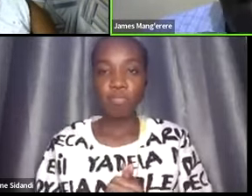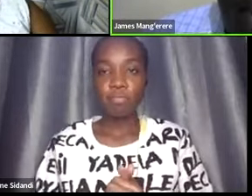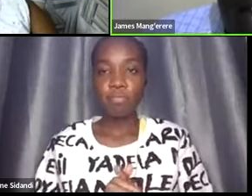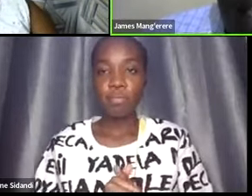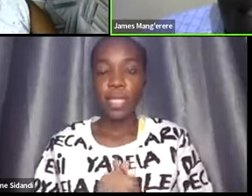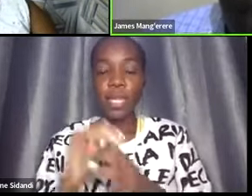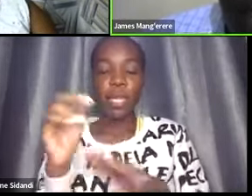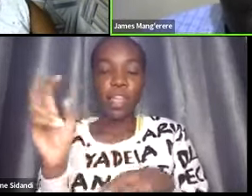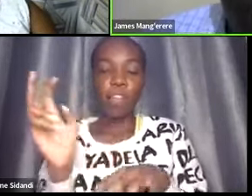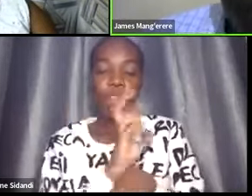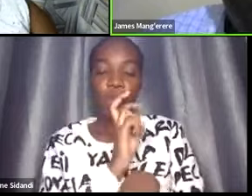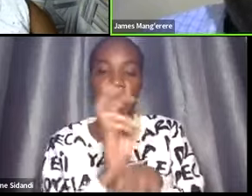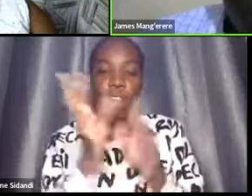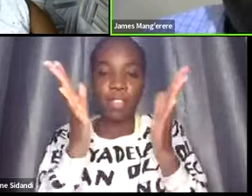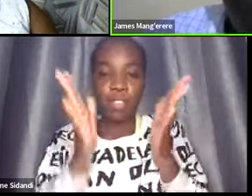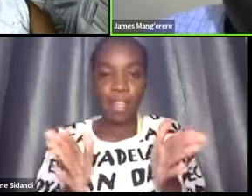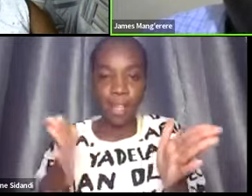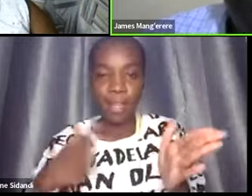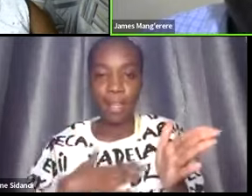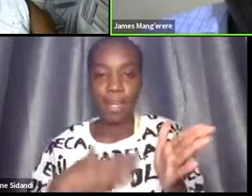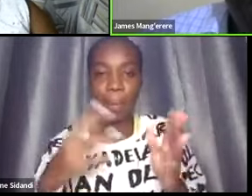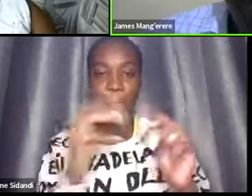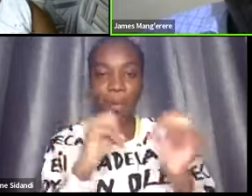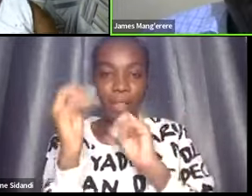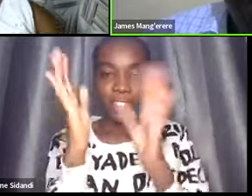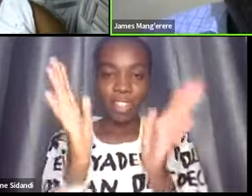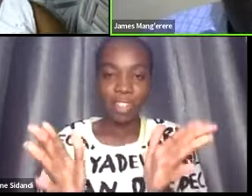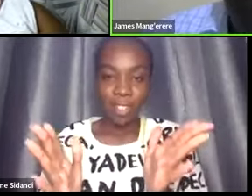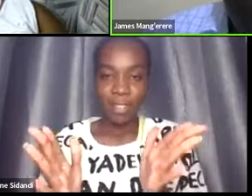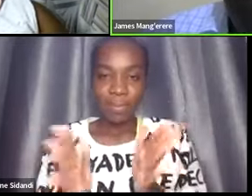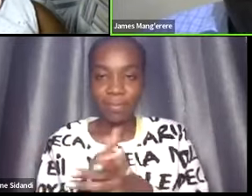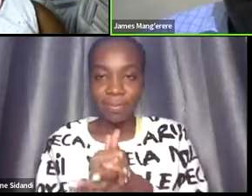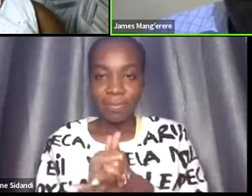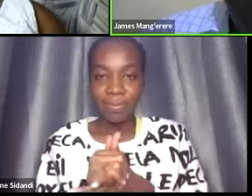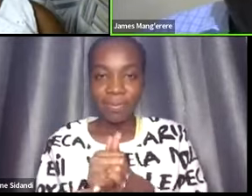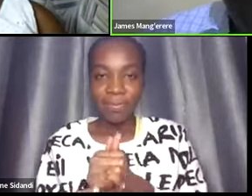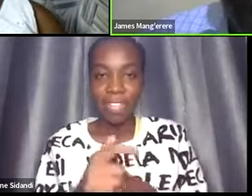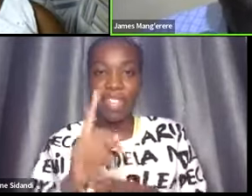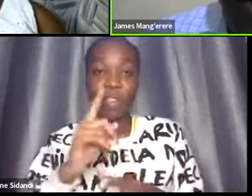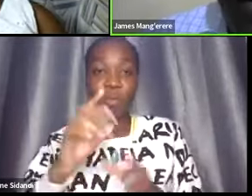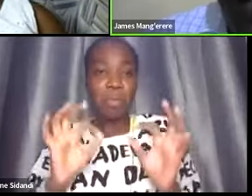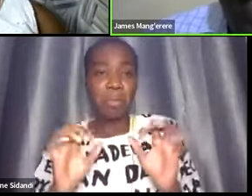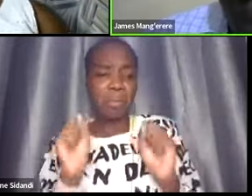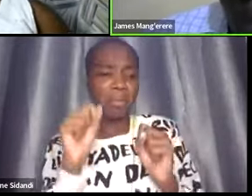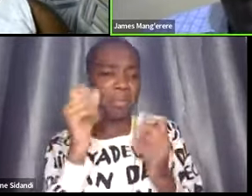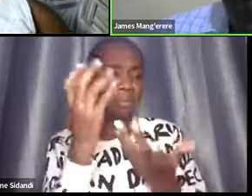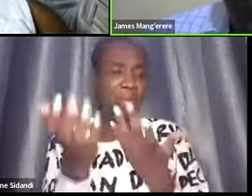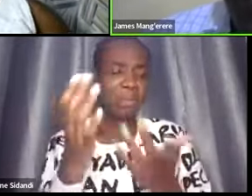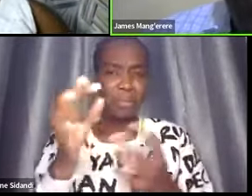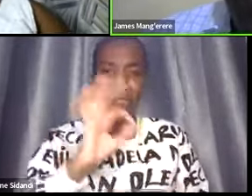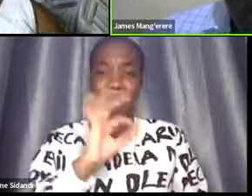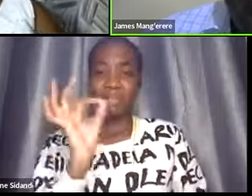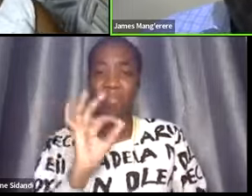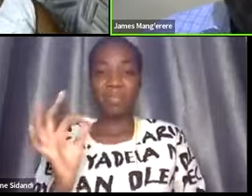supervisors and managers being conflict incompetent. You can be surprised that through our research,